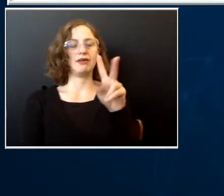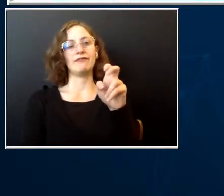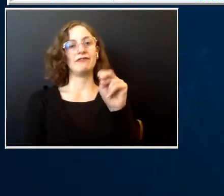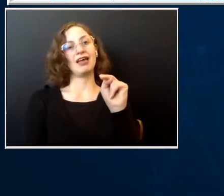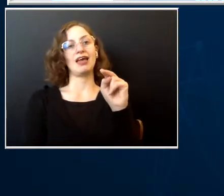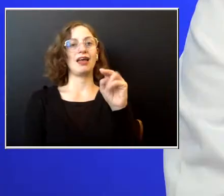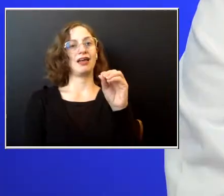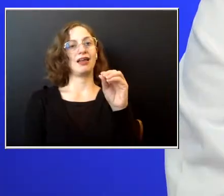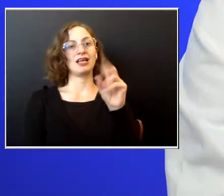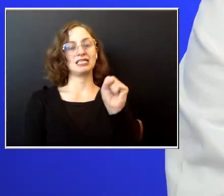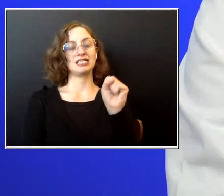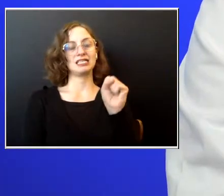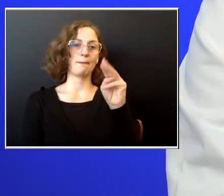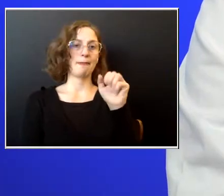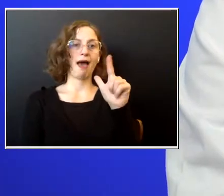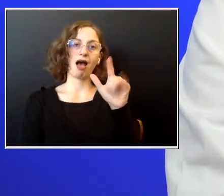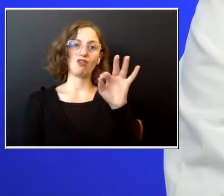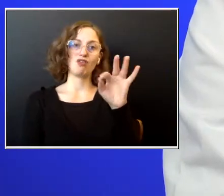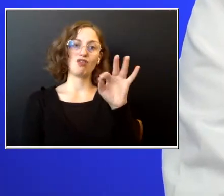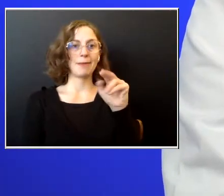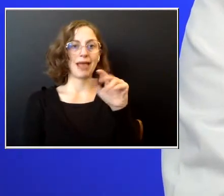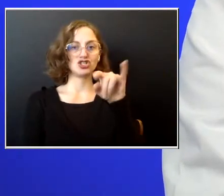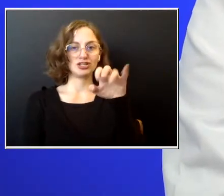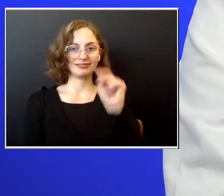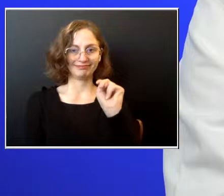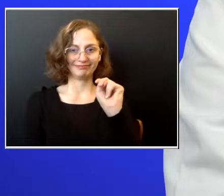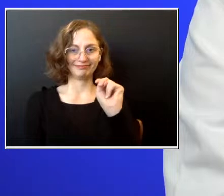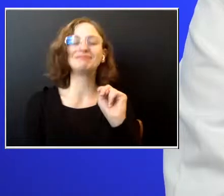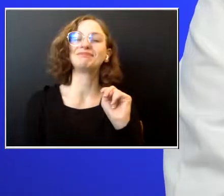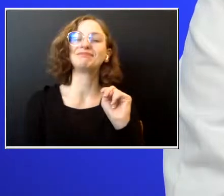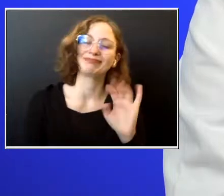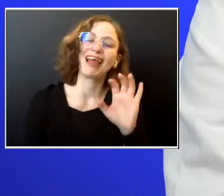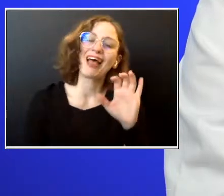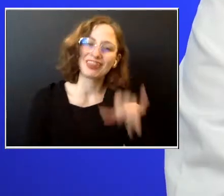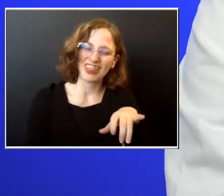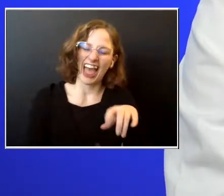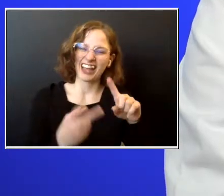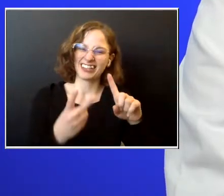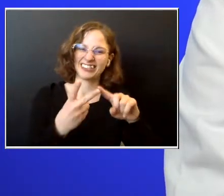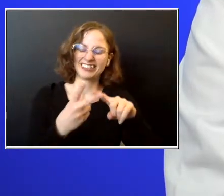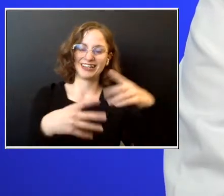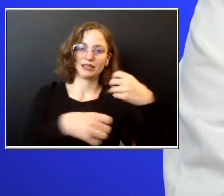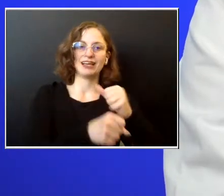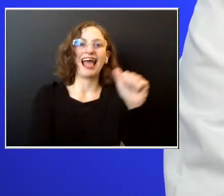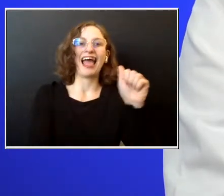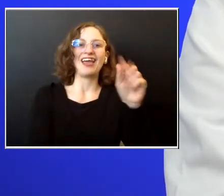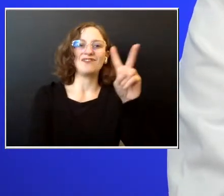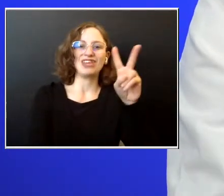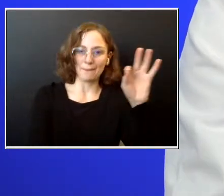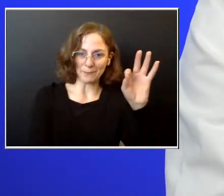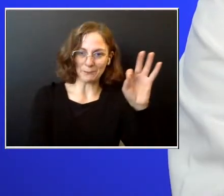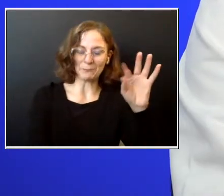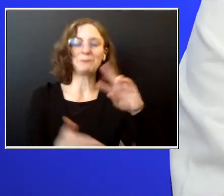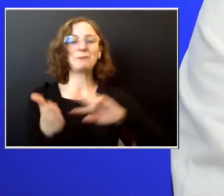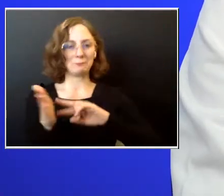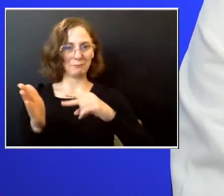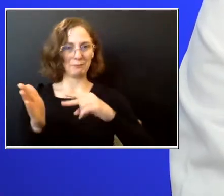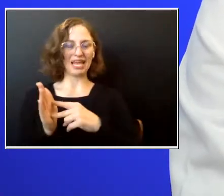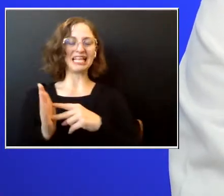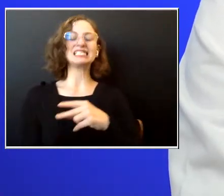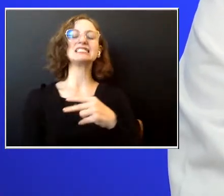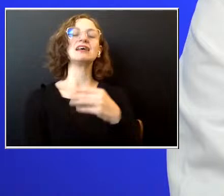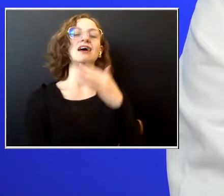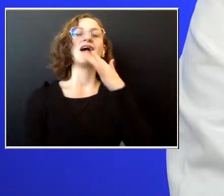different diagnoses, and arteriovenous malformation, or AVM for short, is a blood vessel malformation of the brain. That's different than